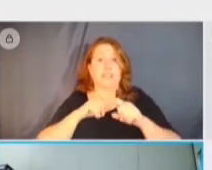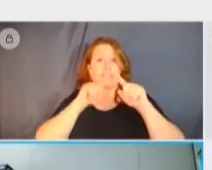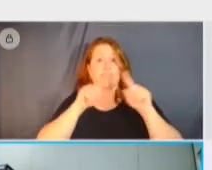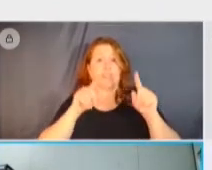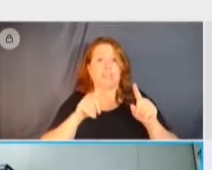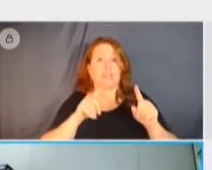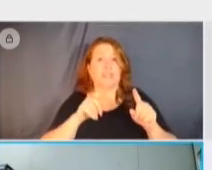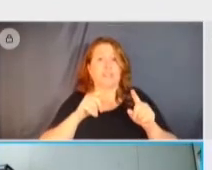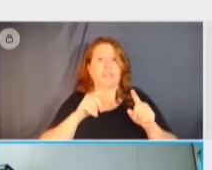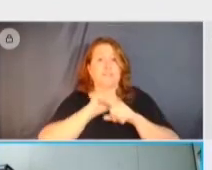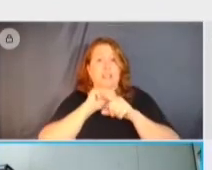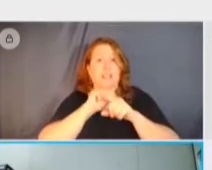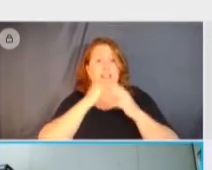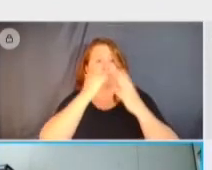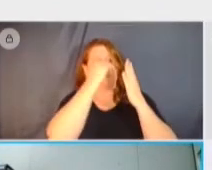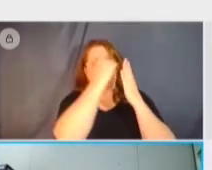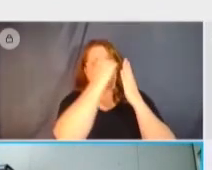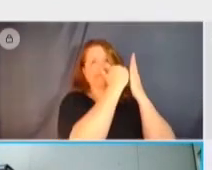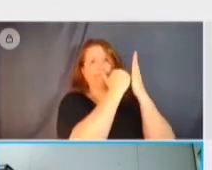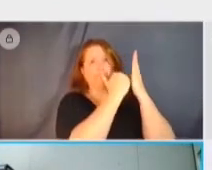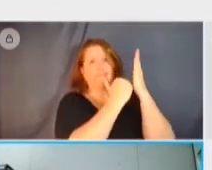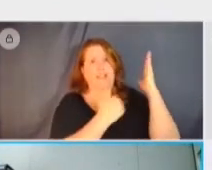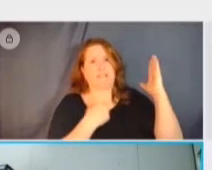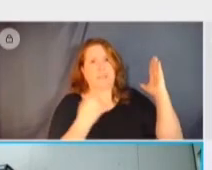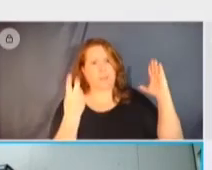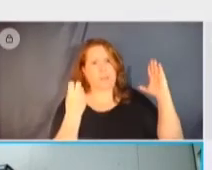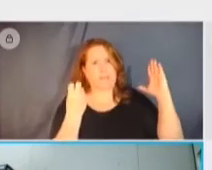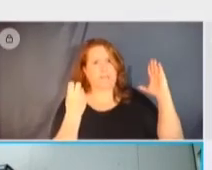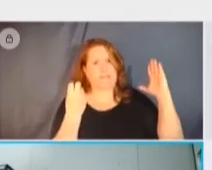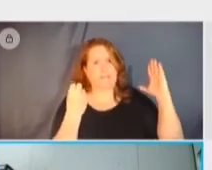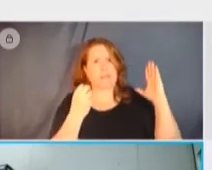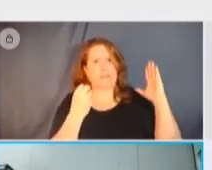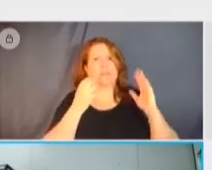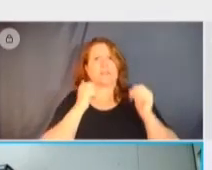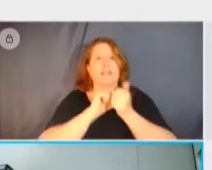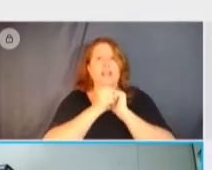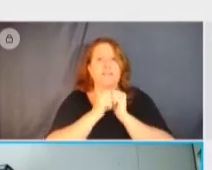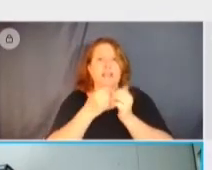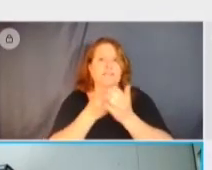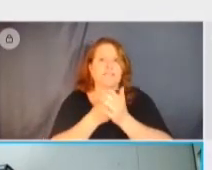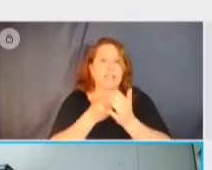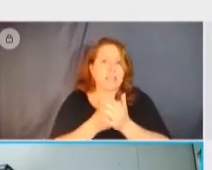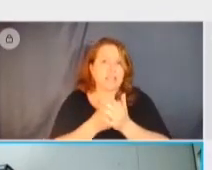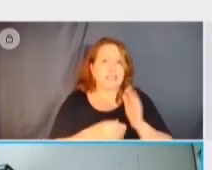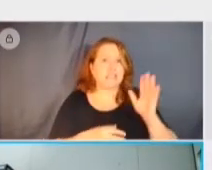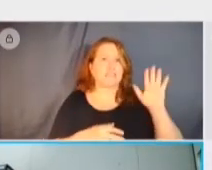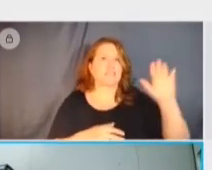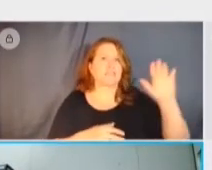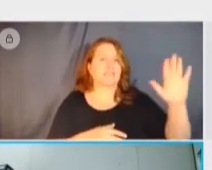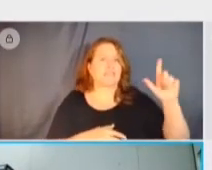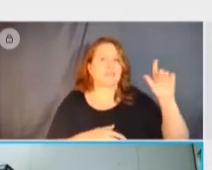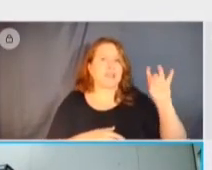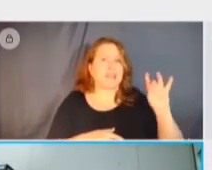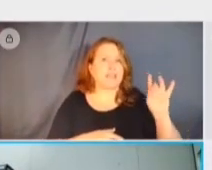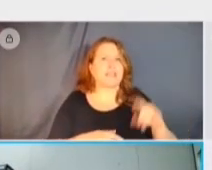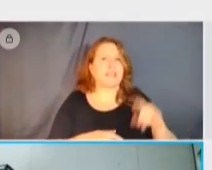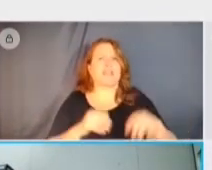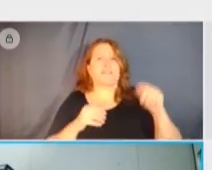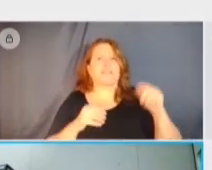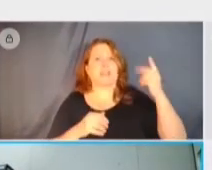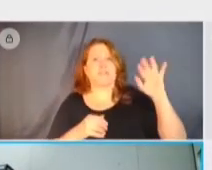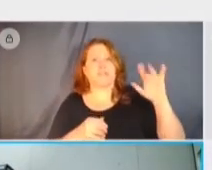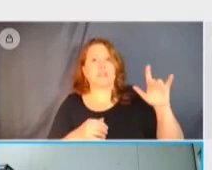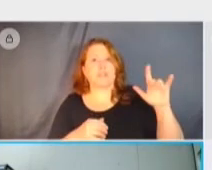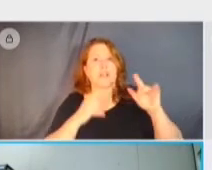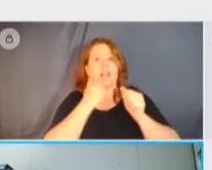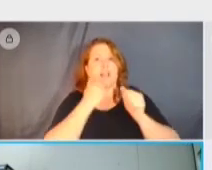finance updates. The next one is on April 29. These trainings are 3 hours long.